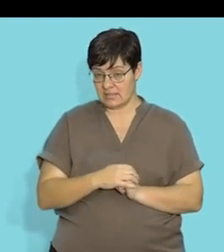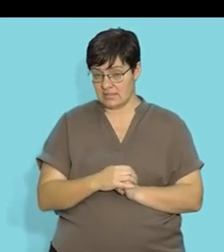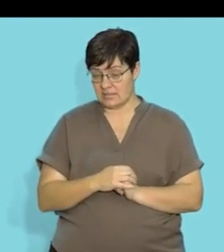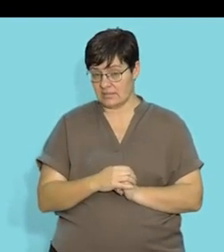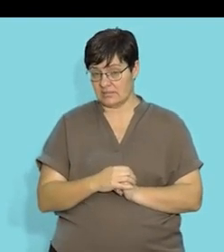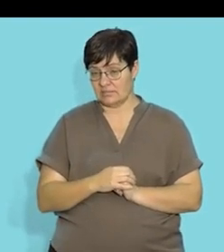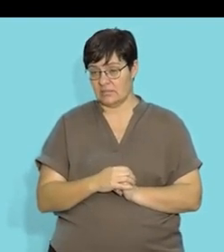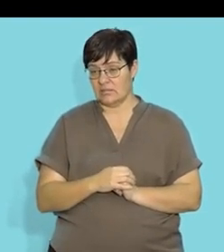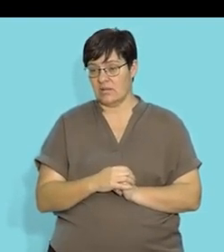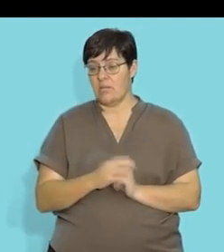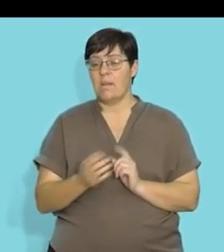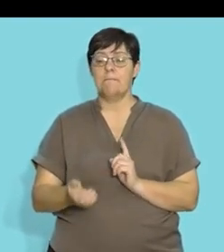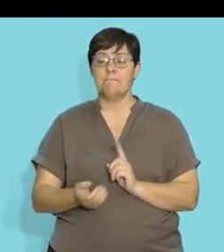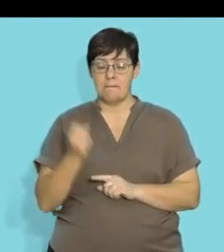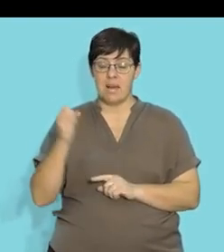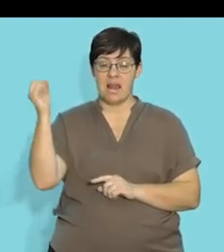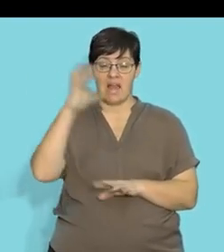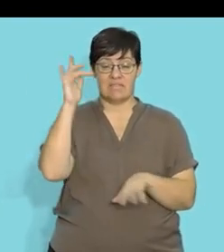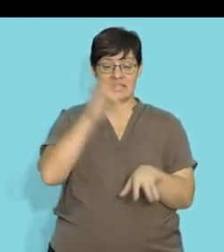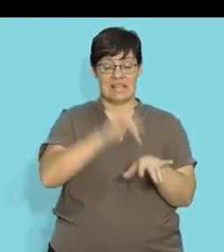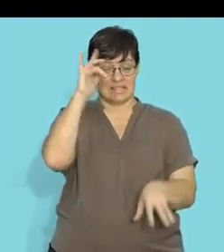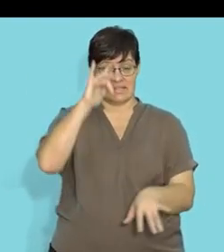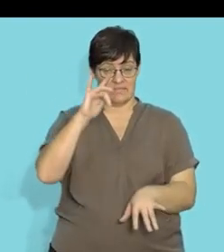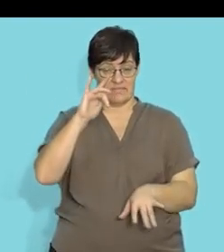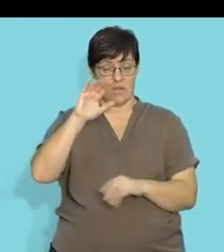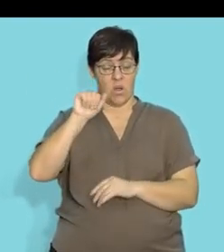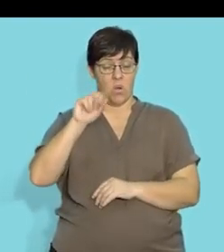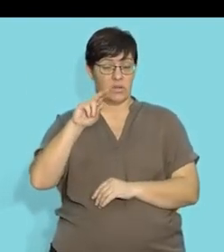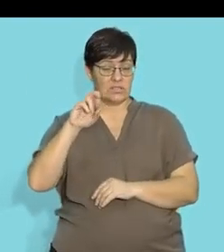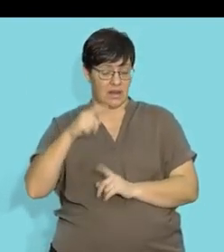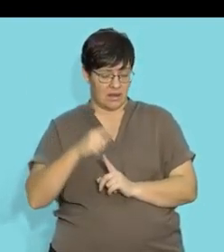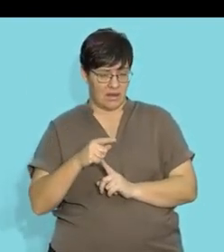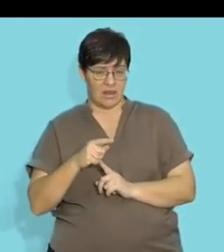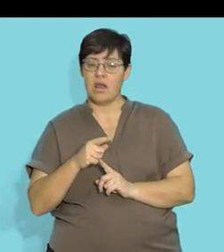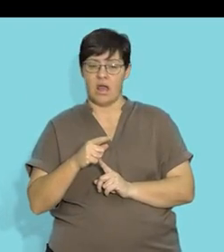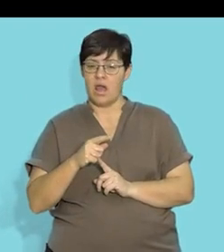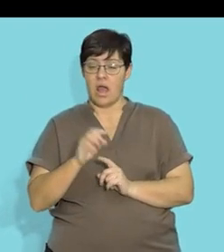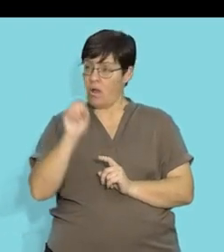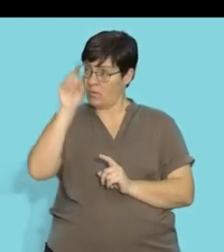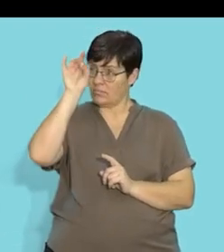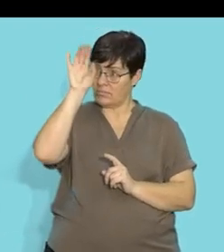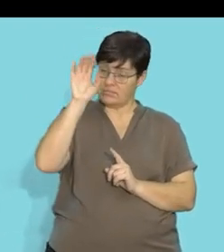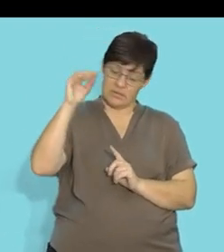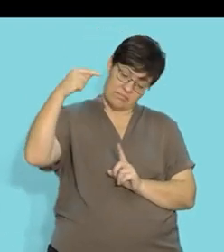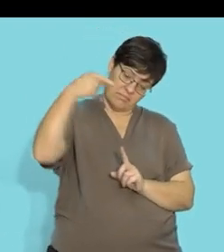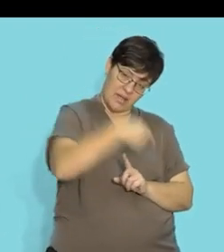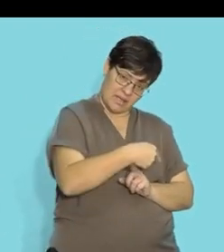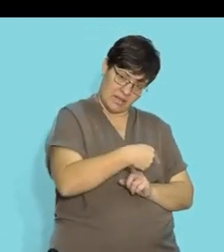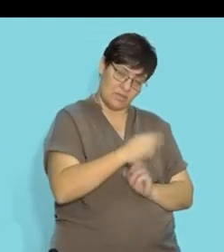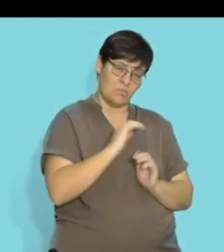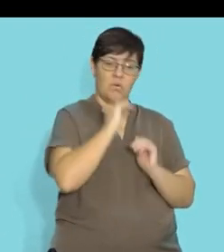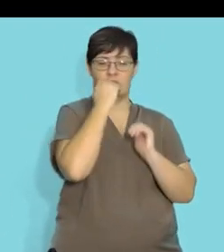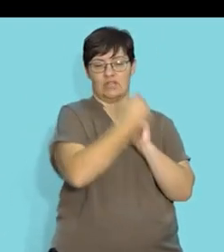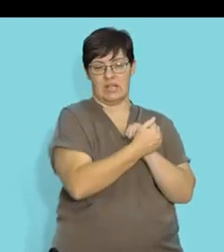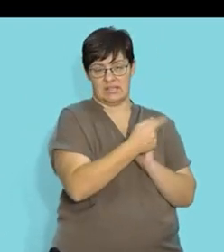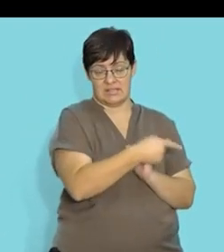one direction, we find that the light-sensitive auxins move away from that light towards the shaded side.